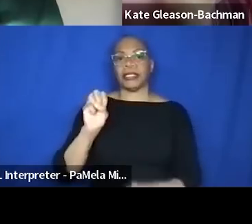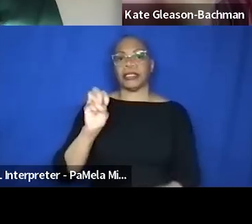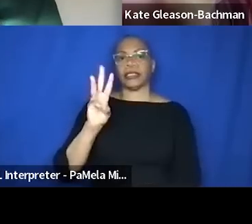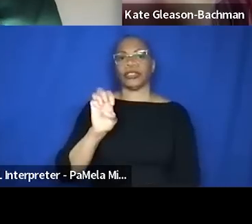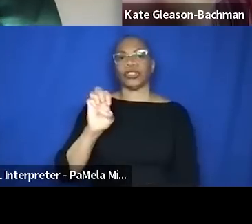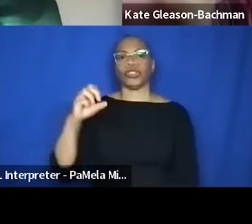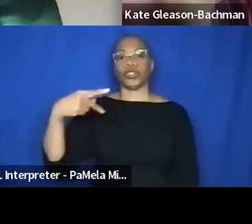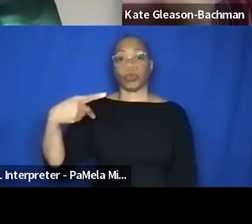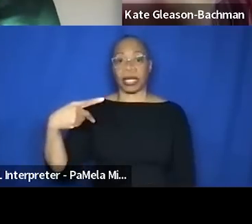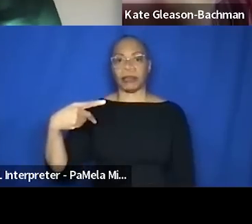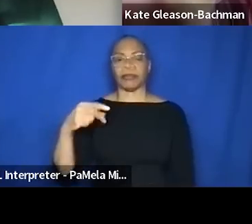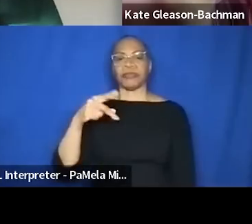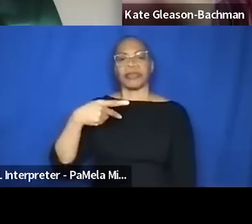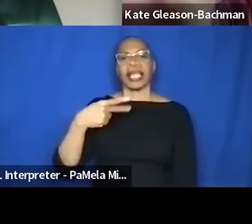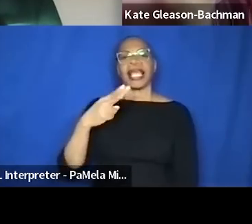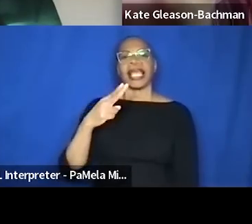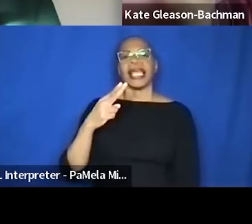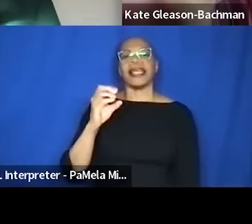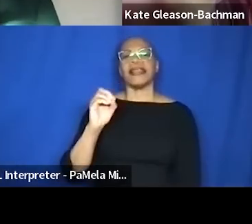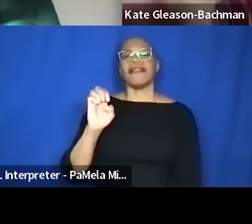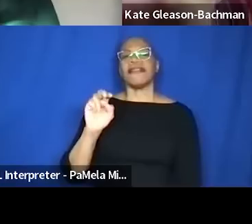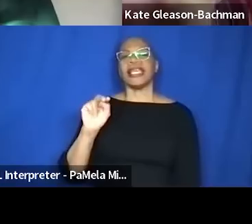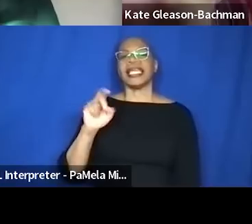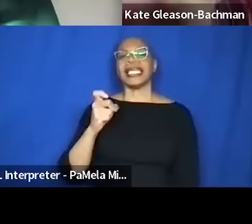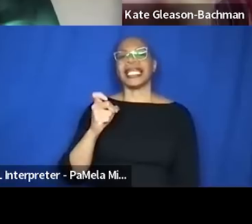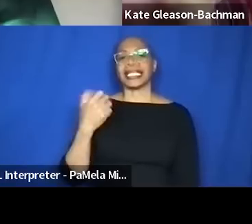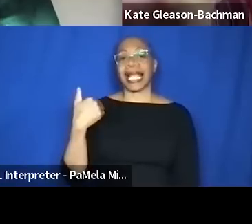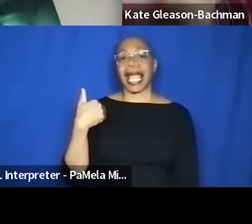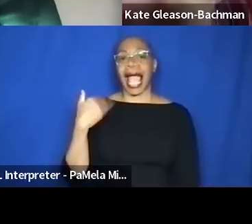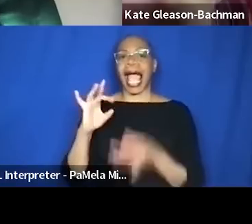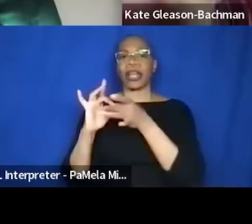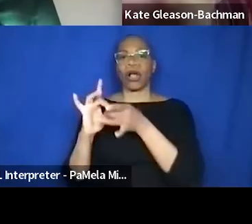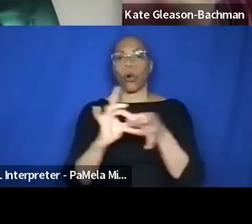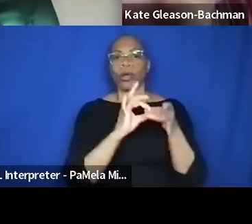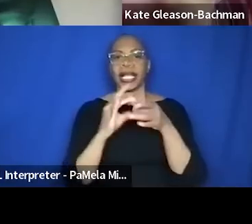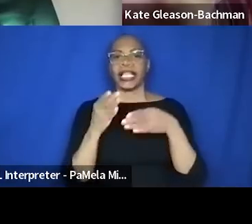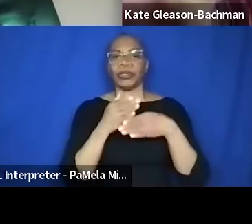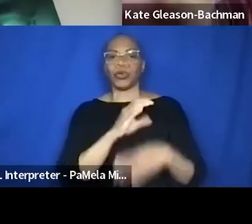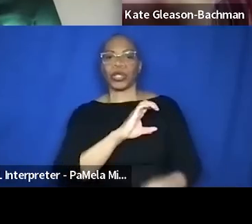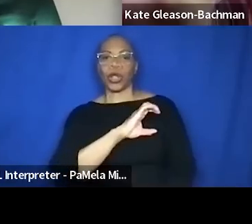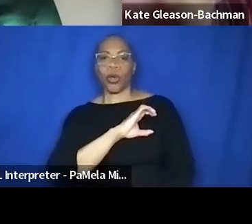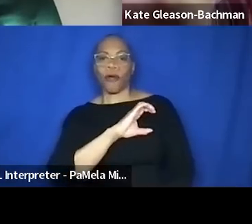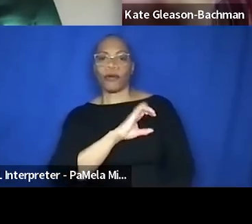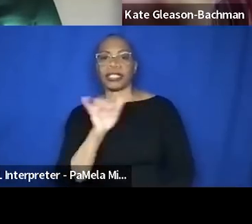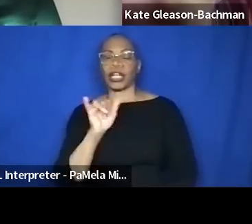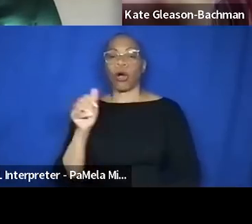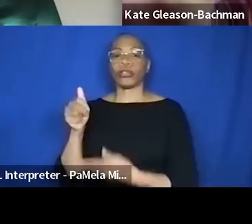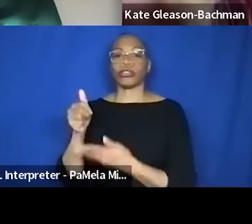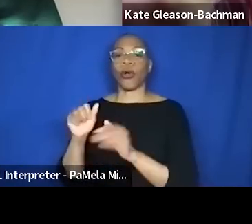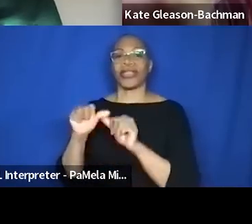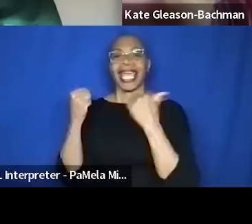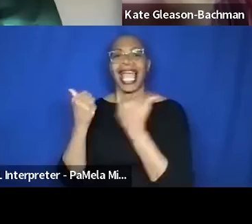In Phoenix, there was a coordination between law enforcement and between the helping